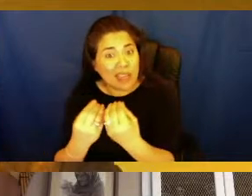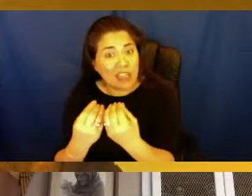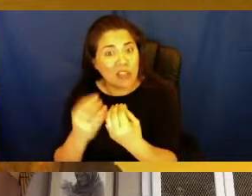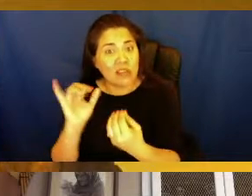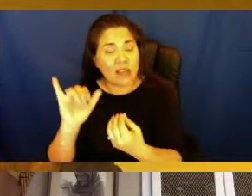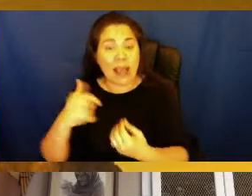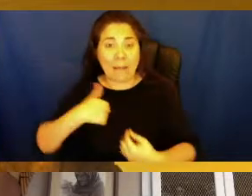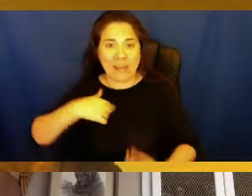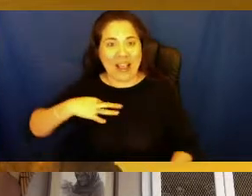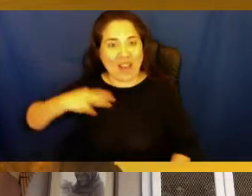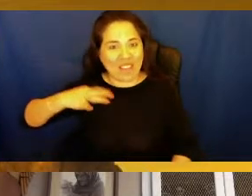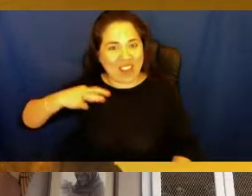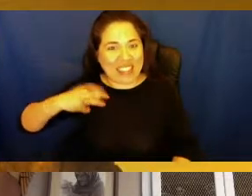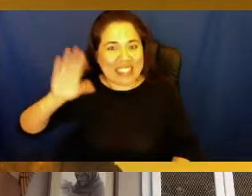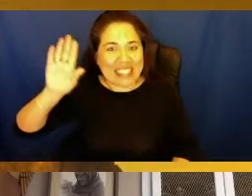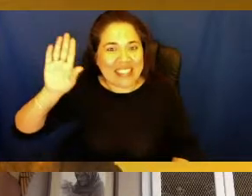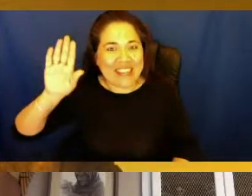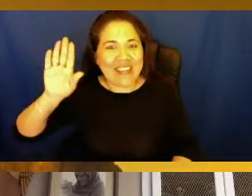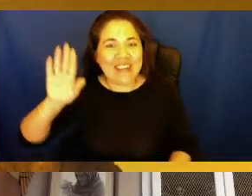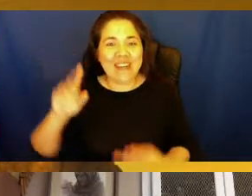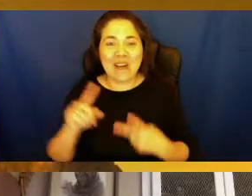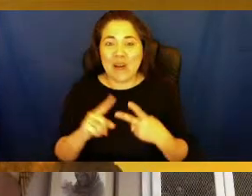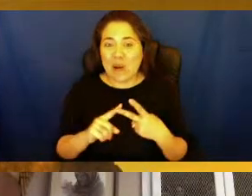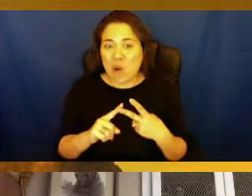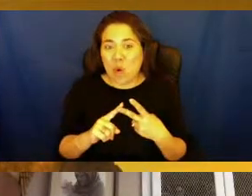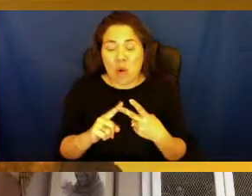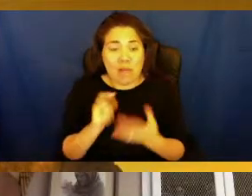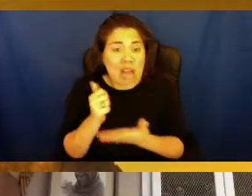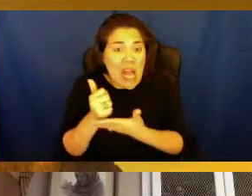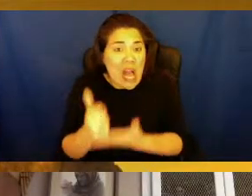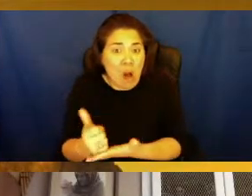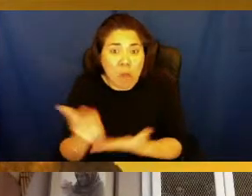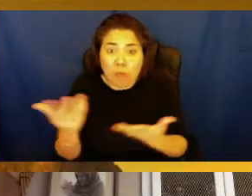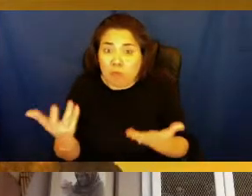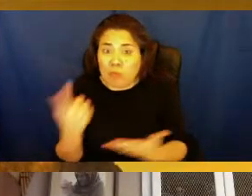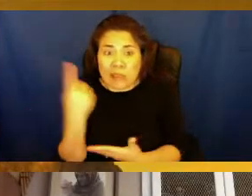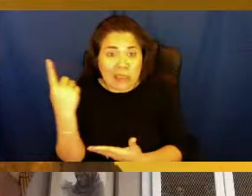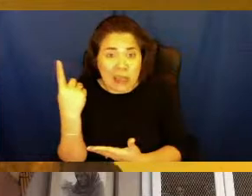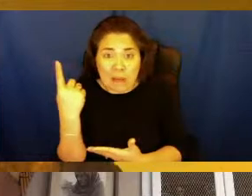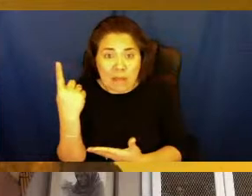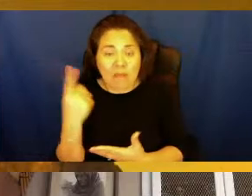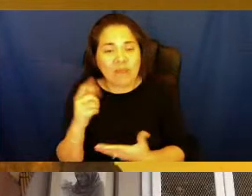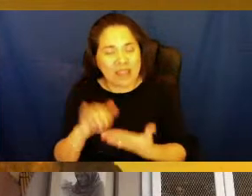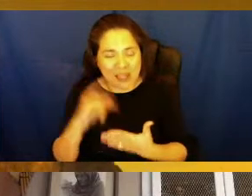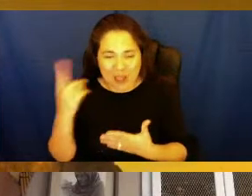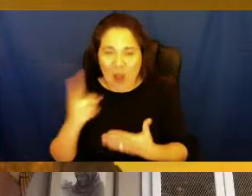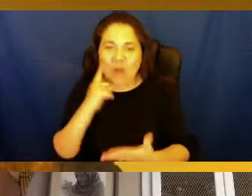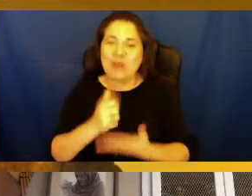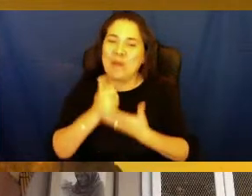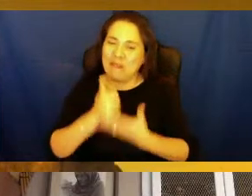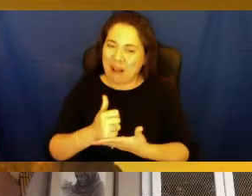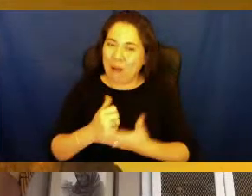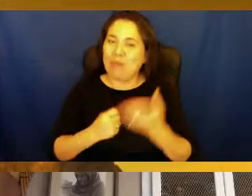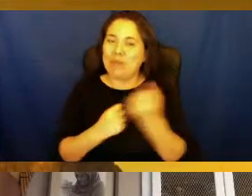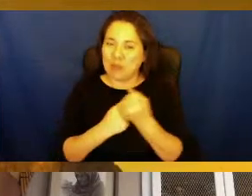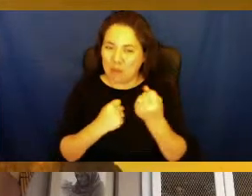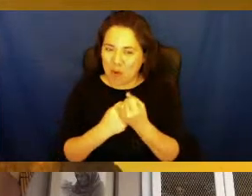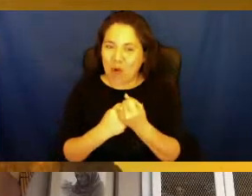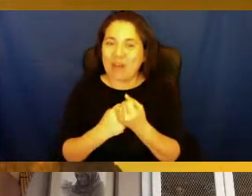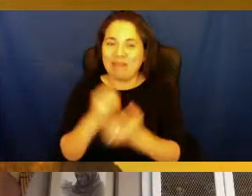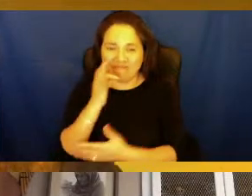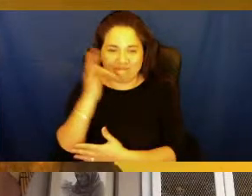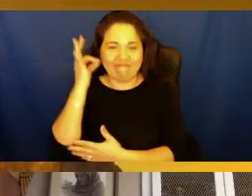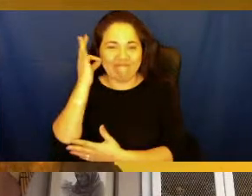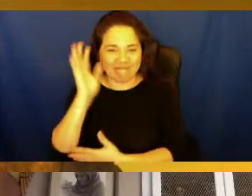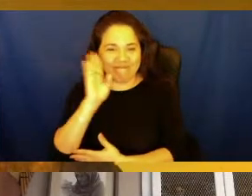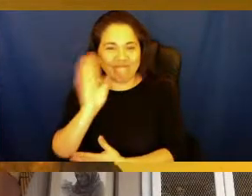as a volunteer or in some other kind of way, then that's always really helpful. There are several different organizations, one